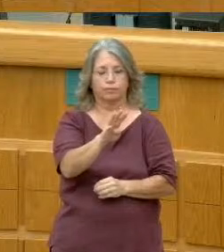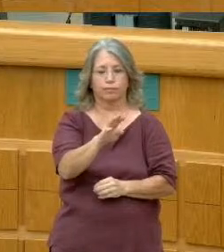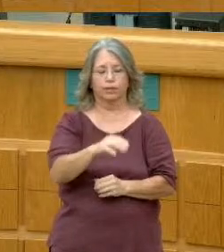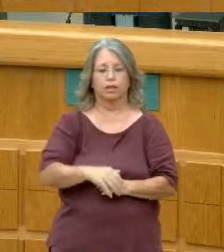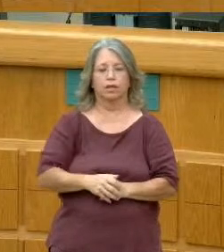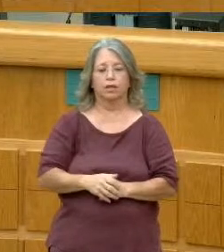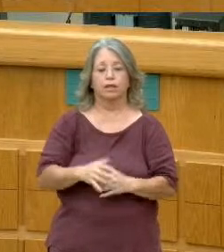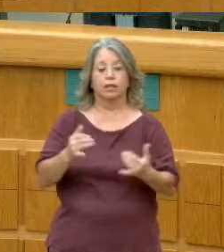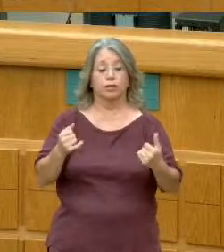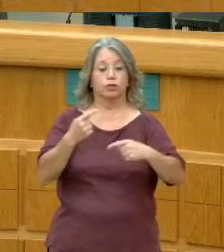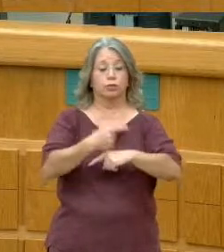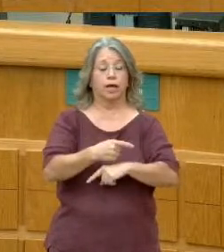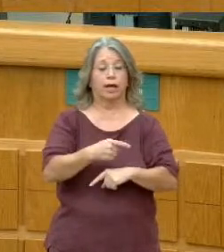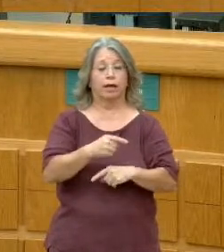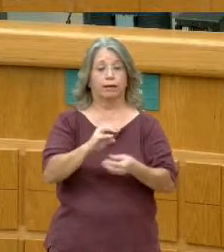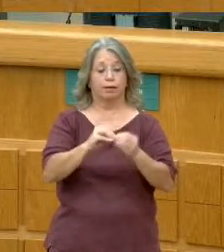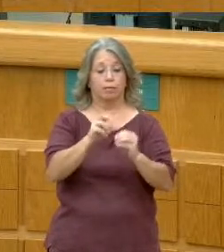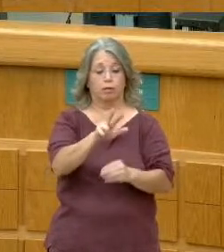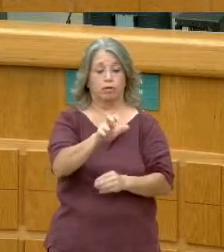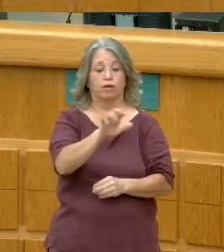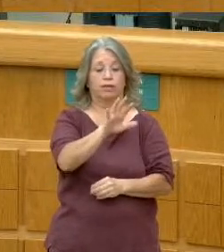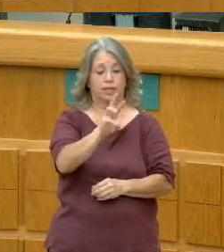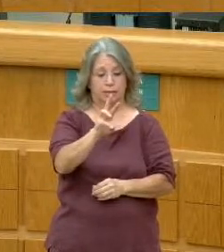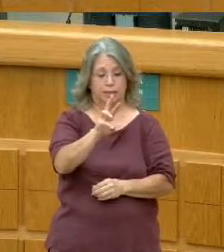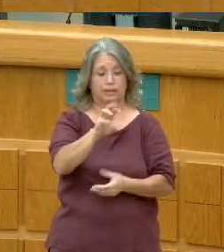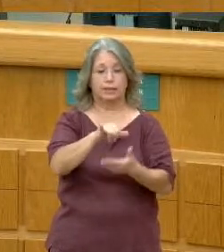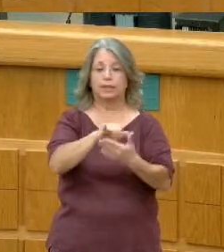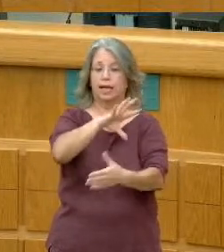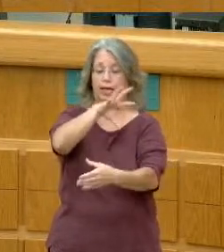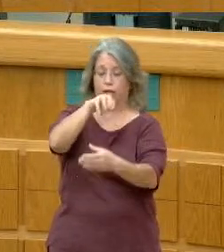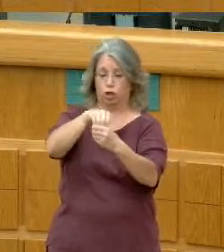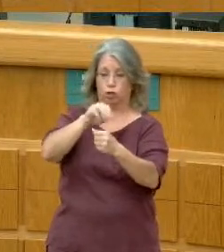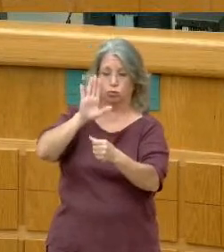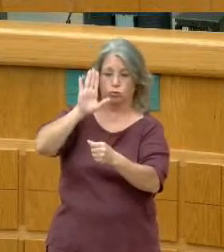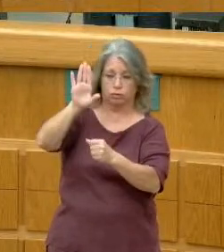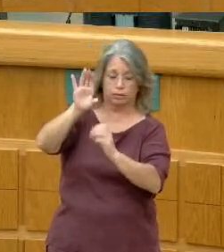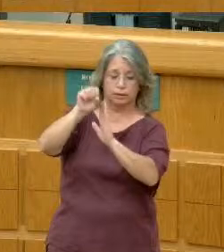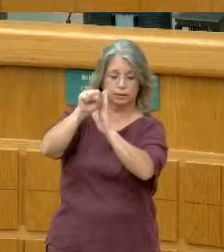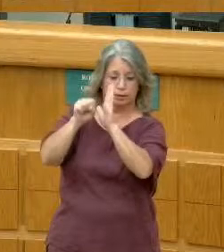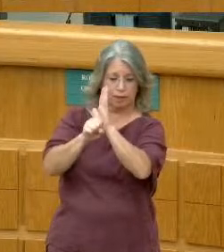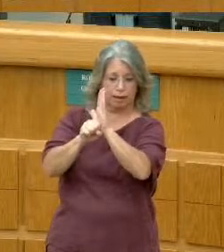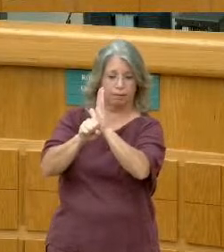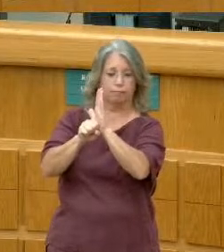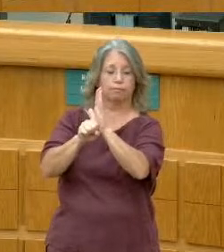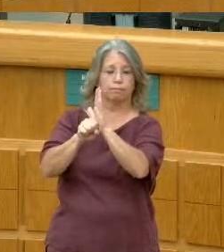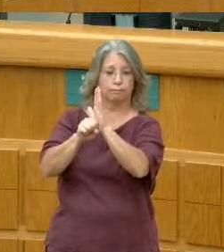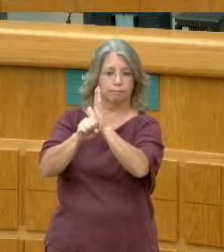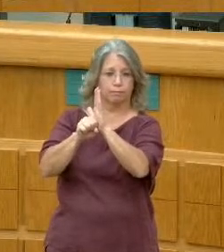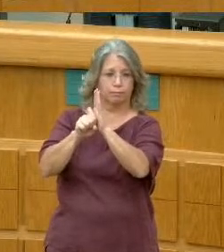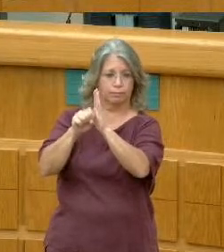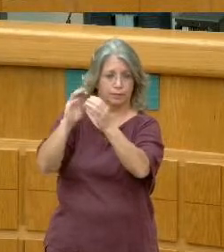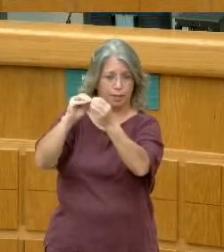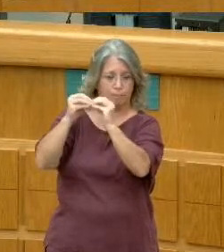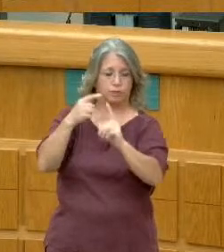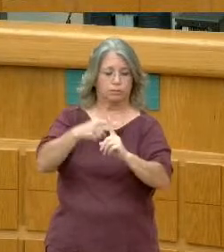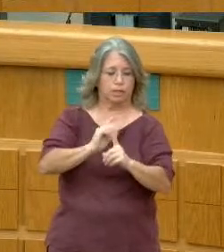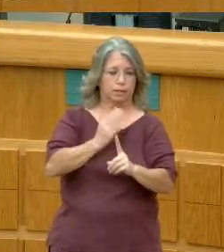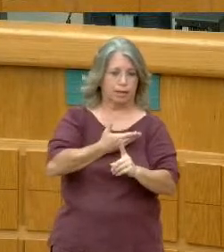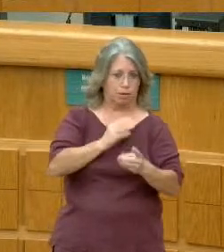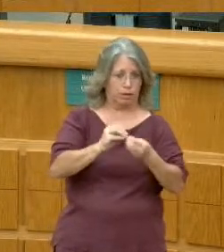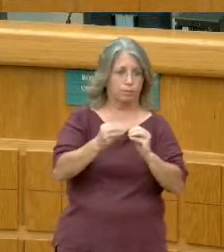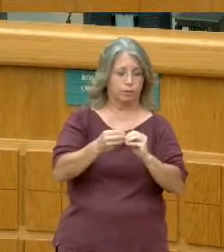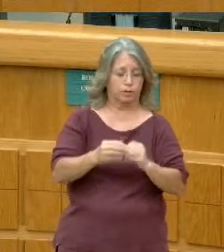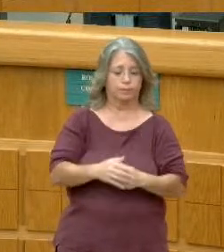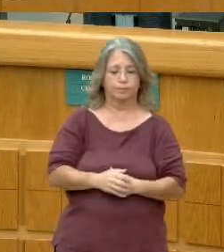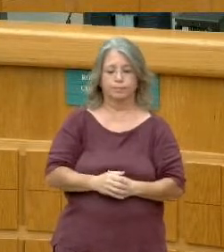Today's number, 356, includes both the states that they have managing and our numbers, okay? So